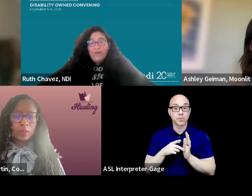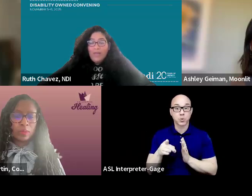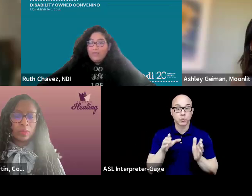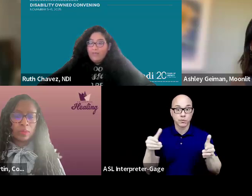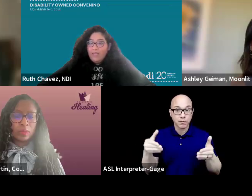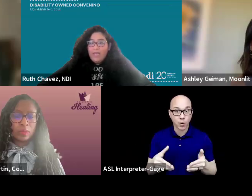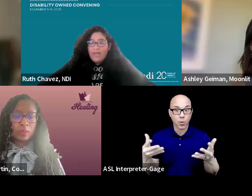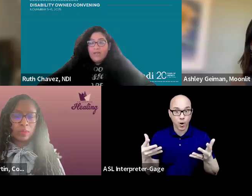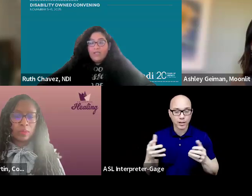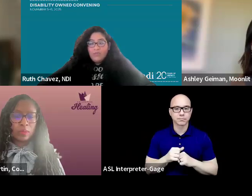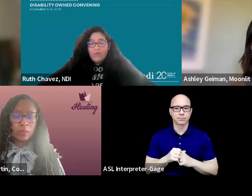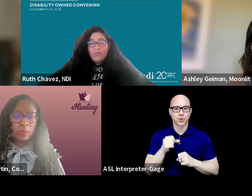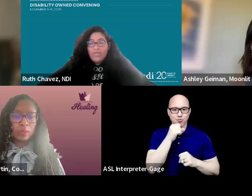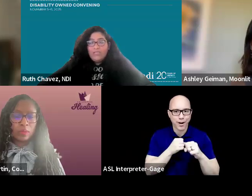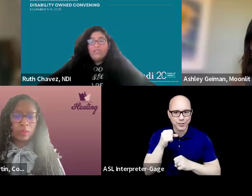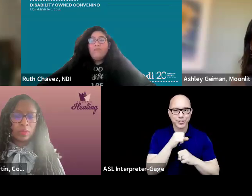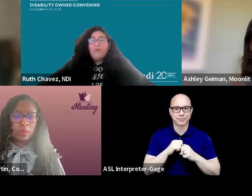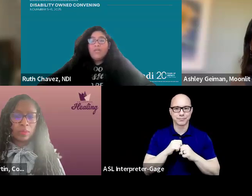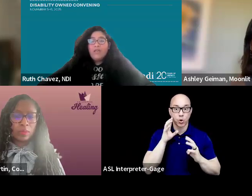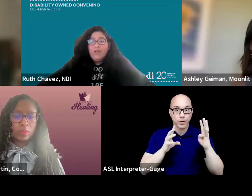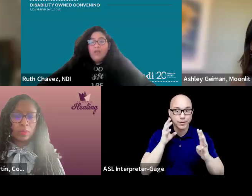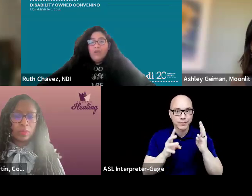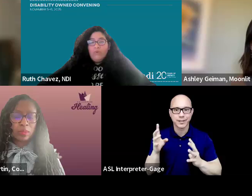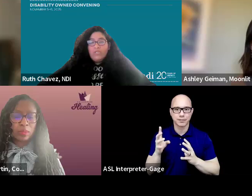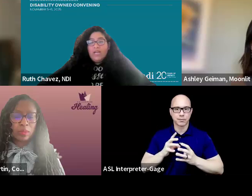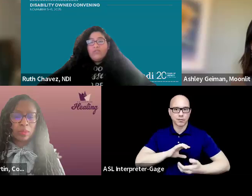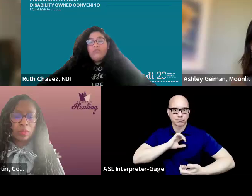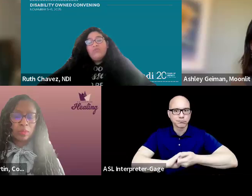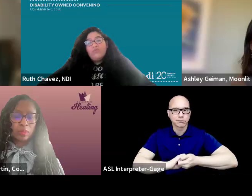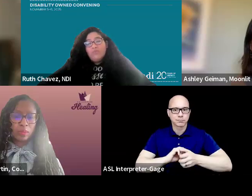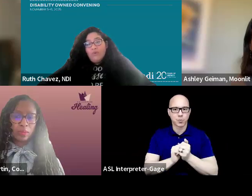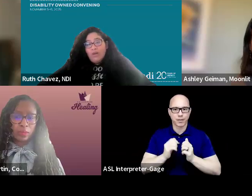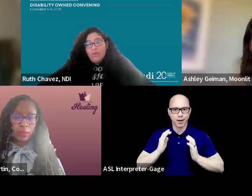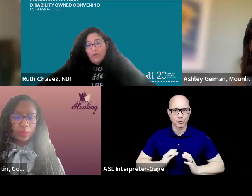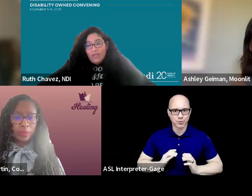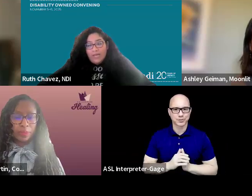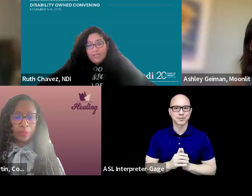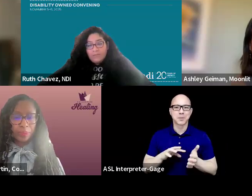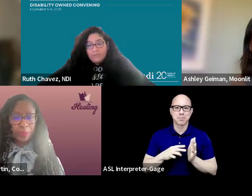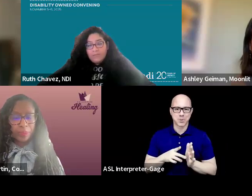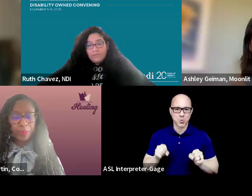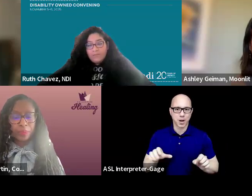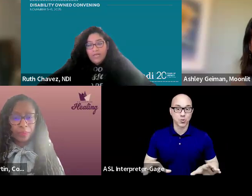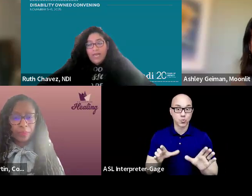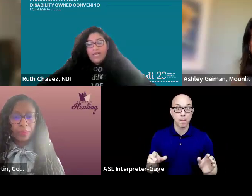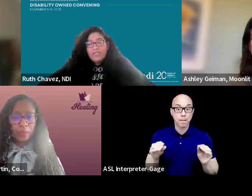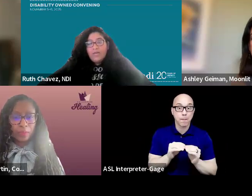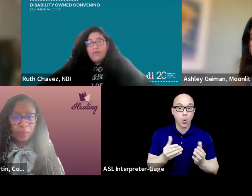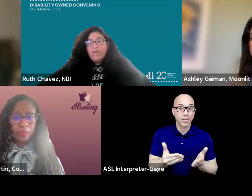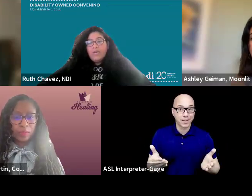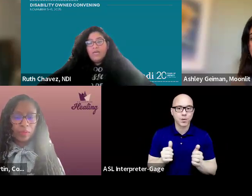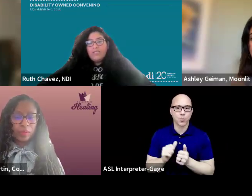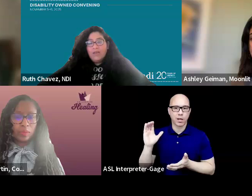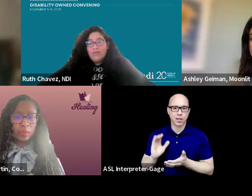strategy, creativity, and customer relationship building, which allows you to do more with less. AI